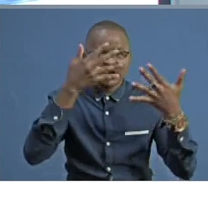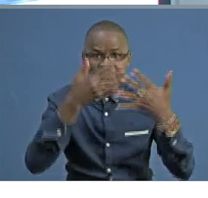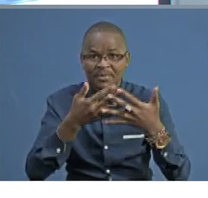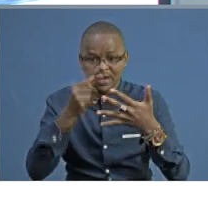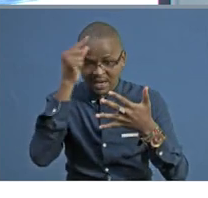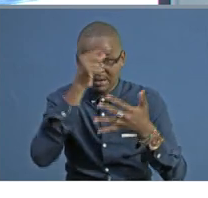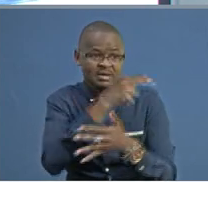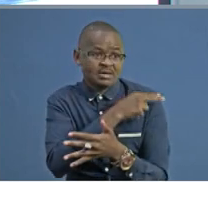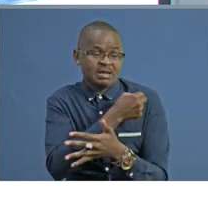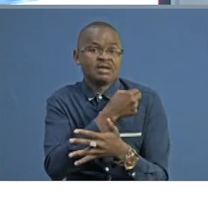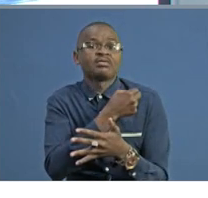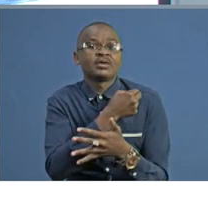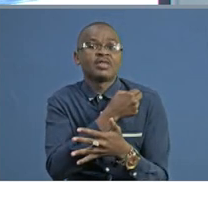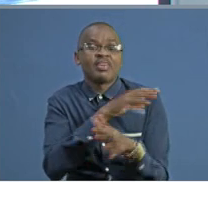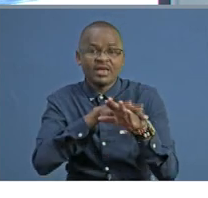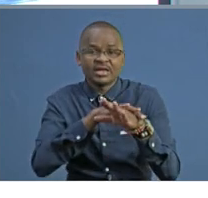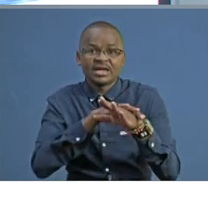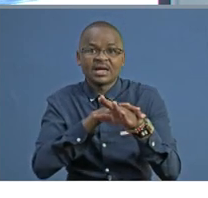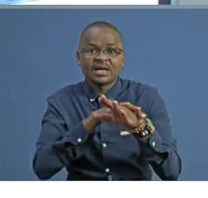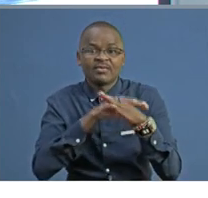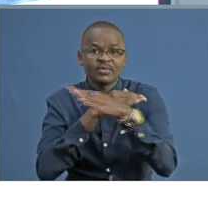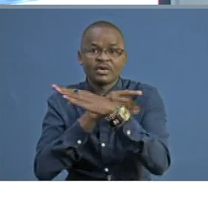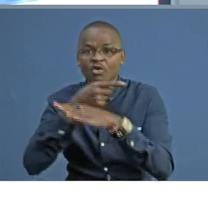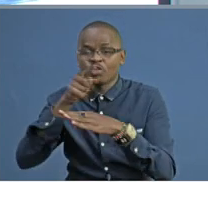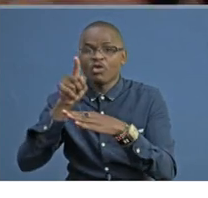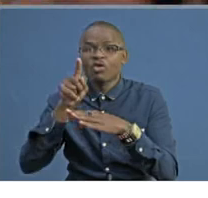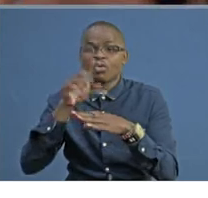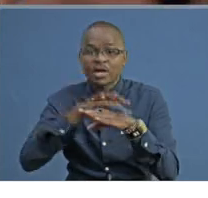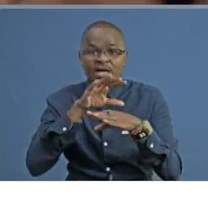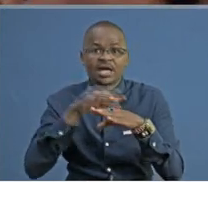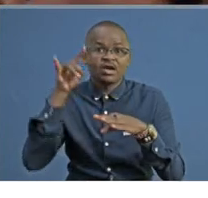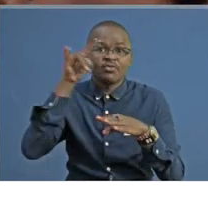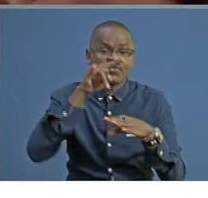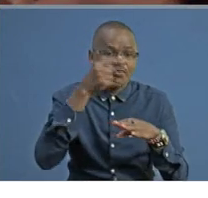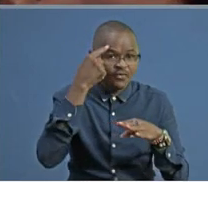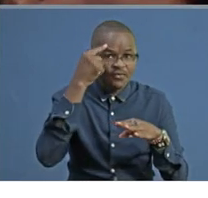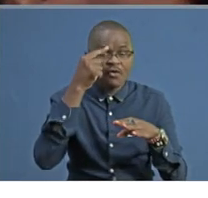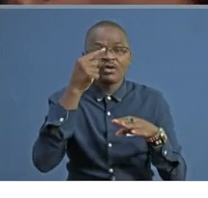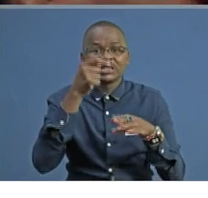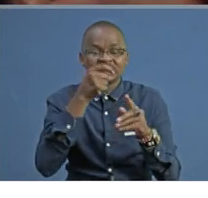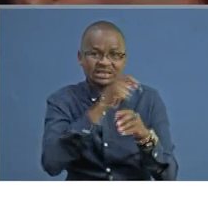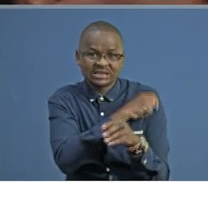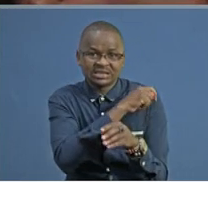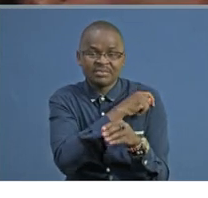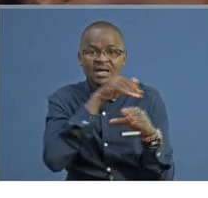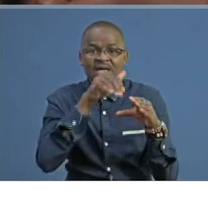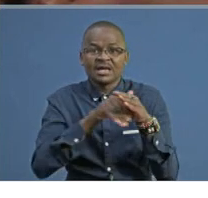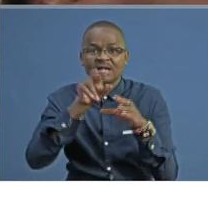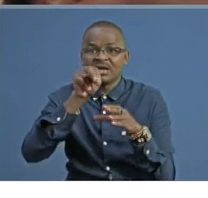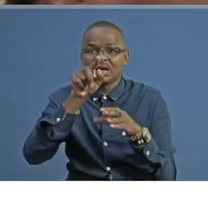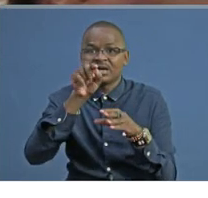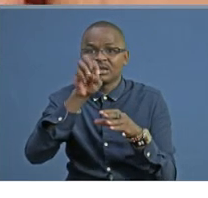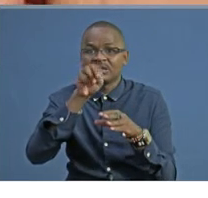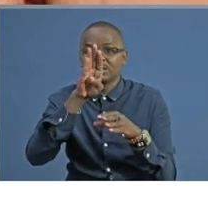a government hospital. He was arrested on Thursday evening while on his way to catch a flight to the United States for further treatment at the Entebbe